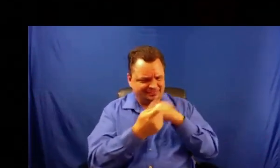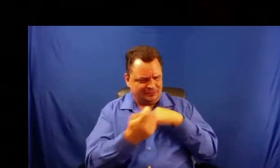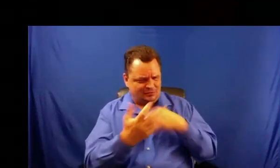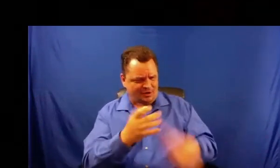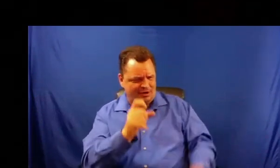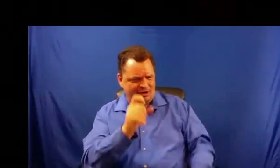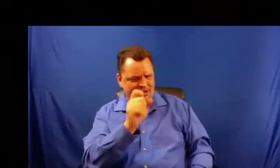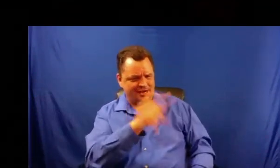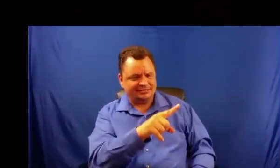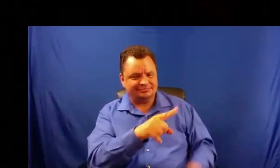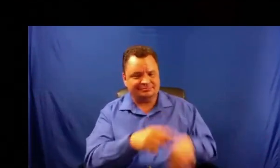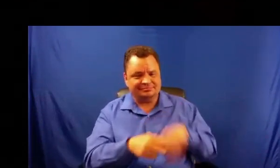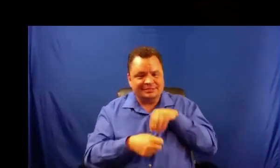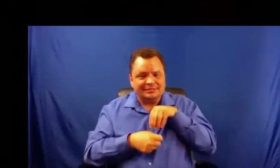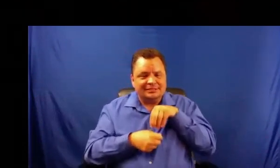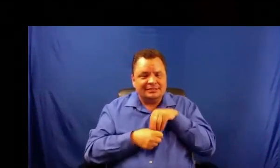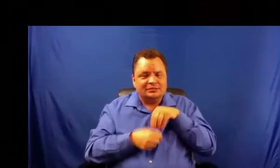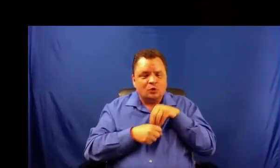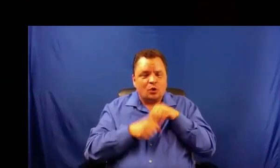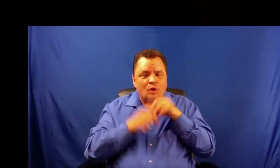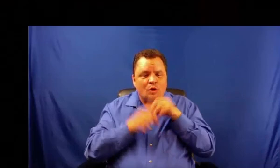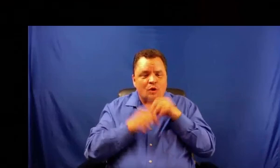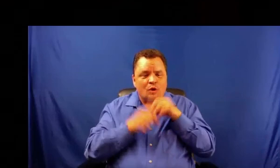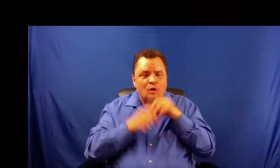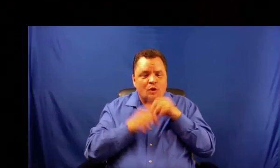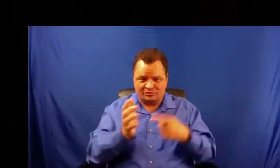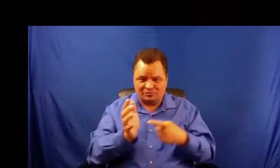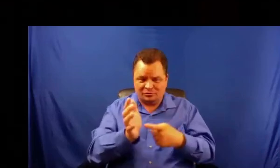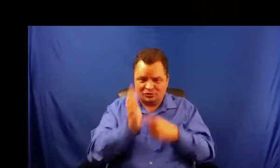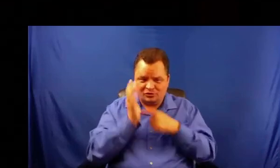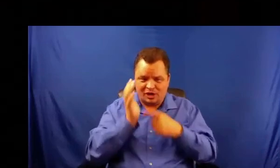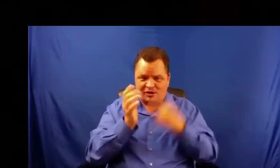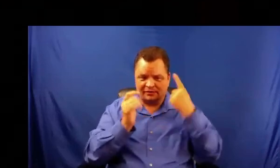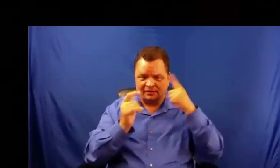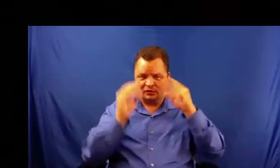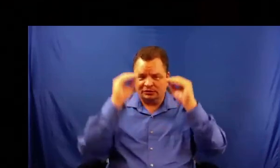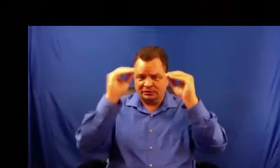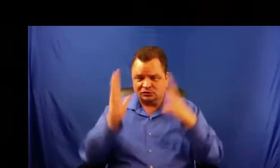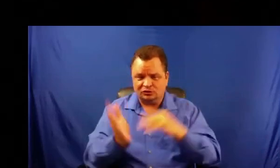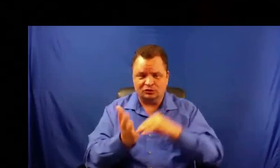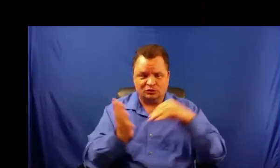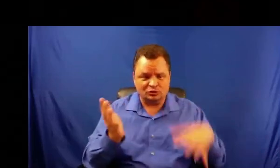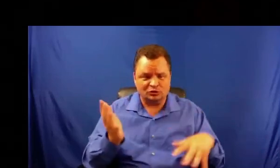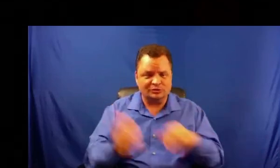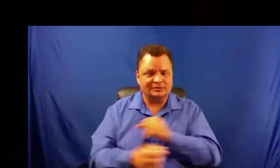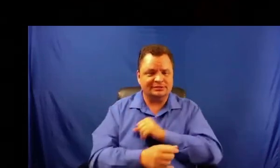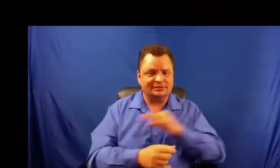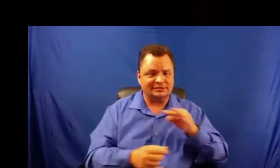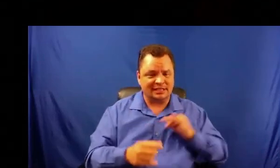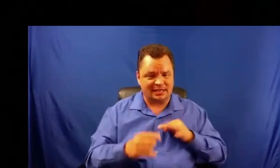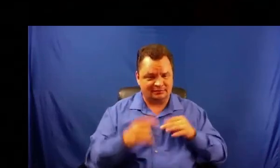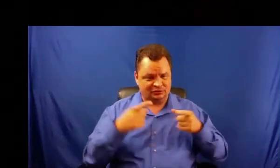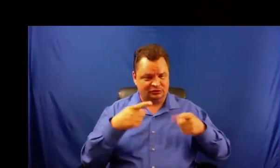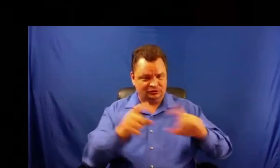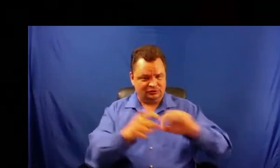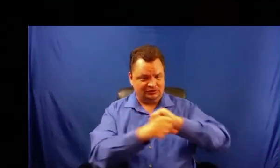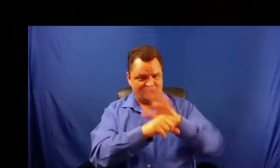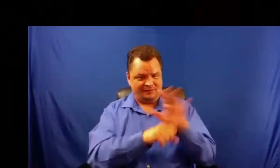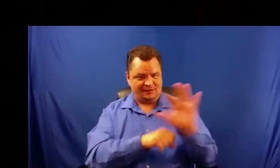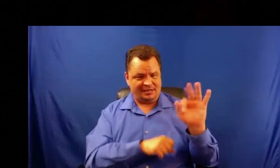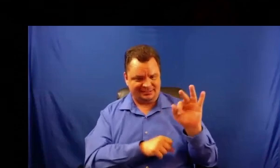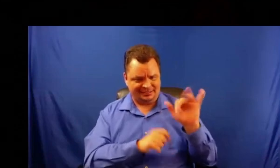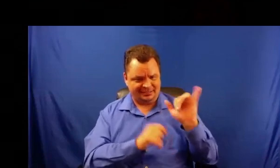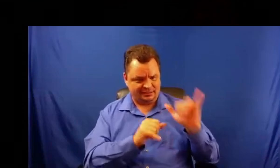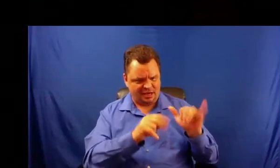mask mandate for teachers, students, and school staff while the incidence of COVID-19 in our community is high and while children under 12